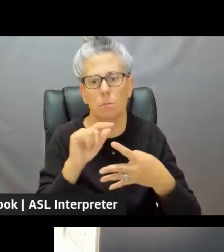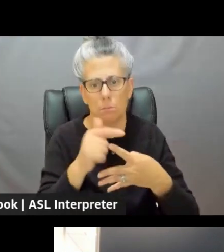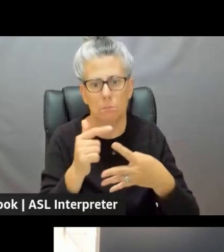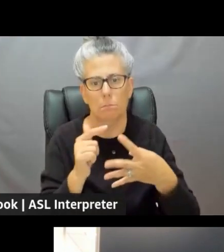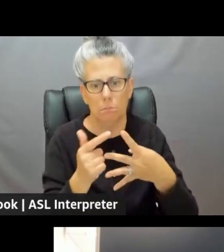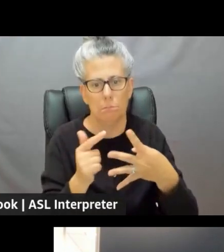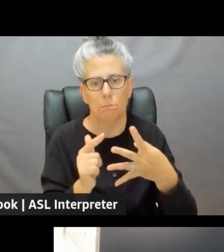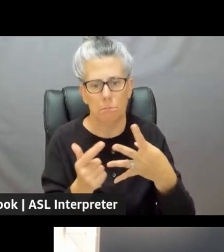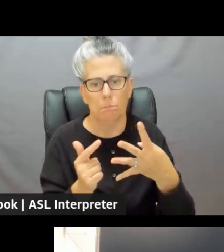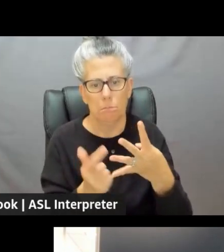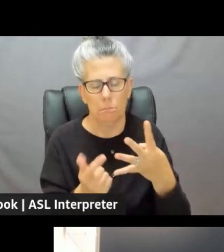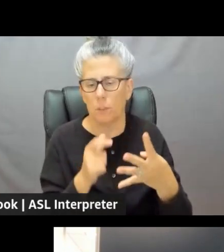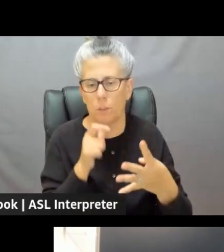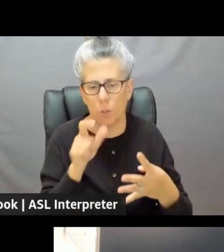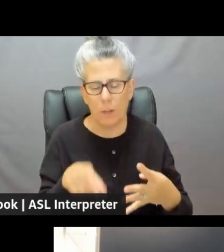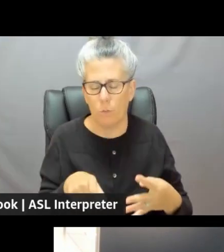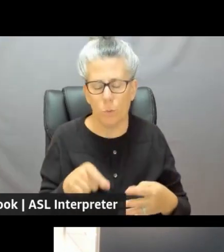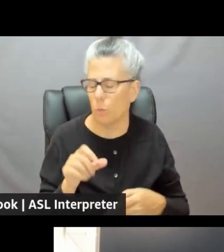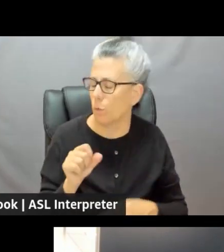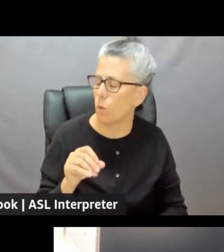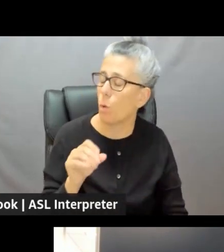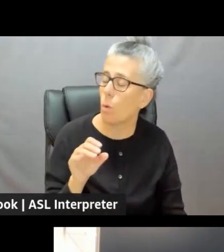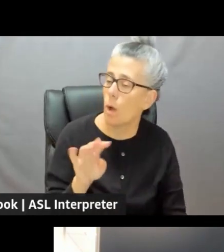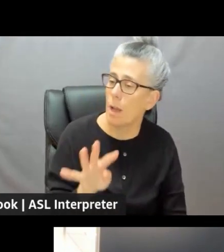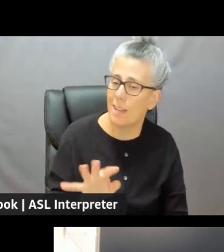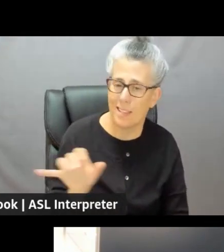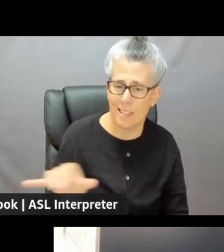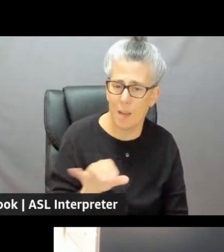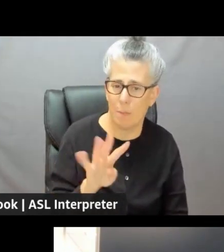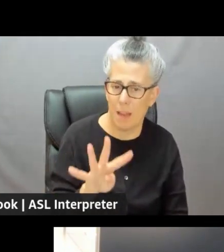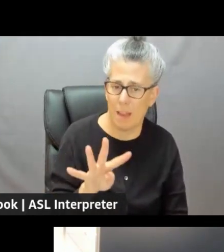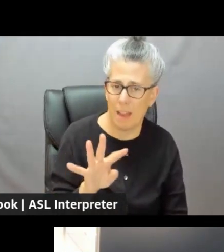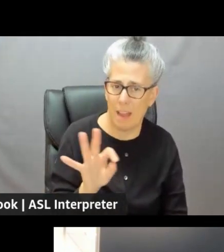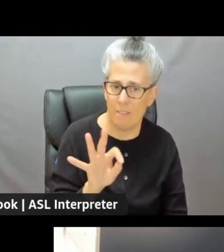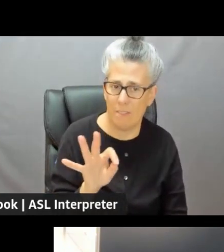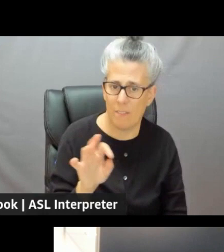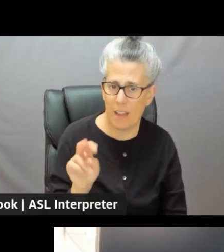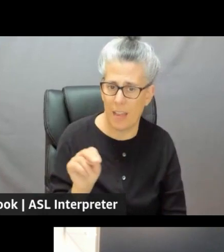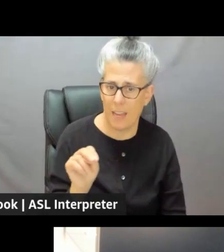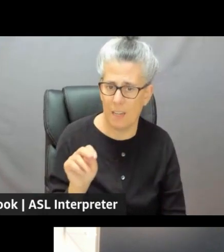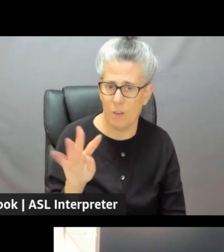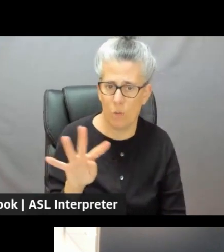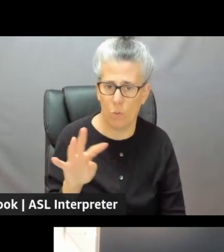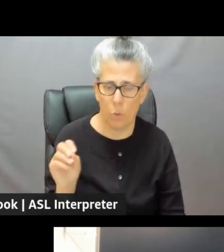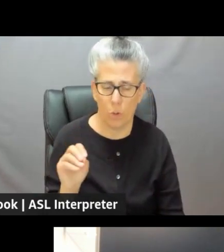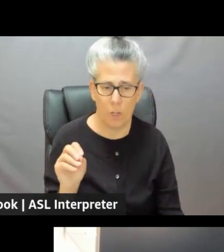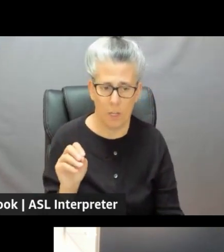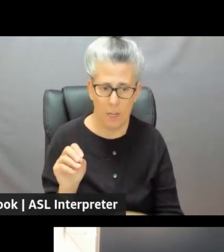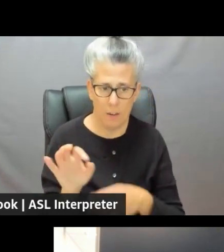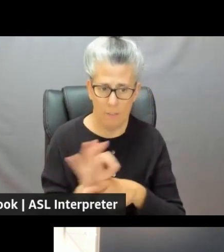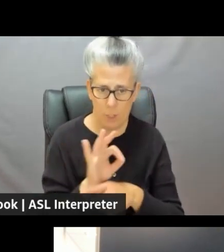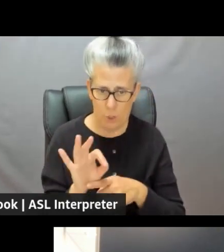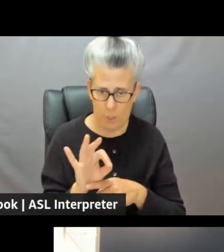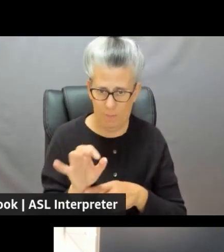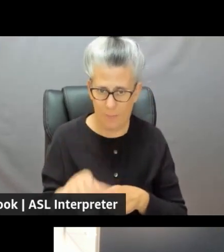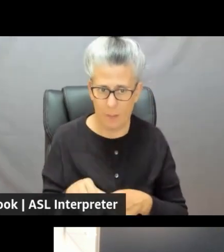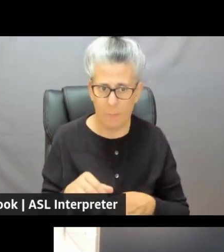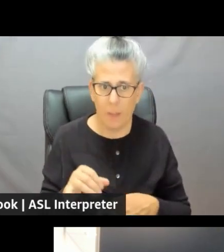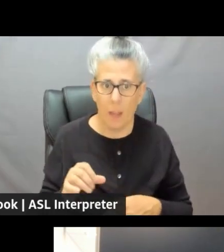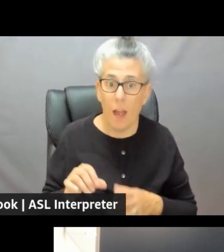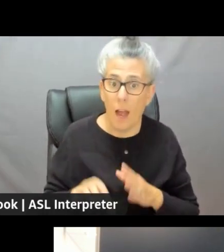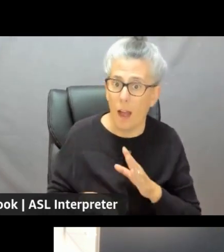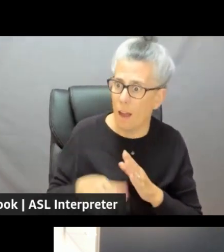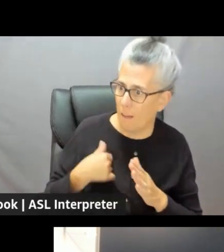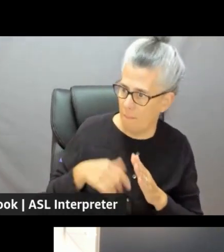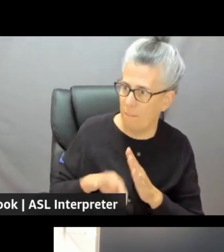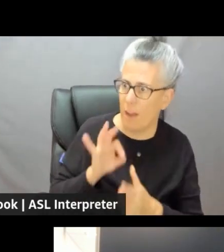is like the FN for each function. Yeah, I find this to be super interesting and super useful. And one of the most interesting